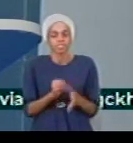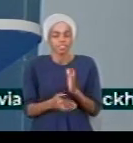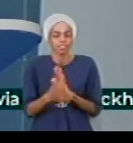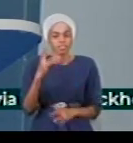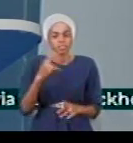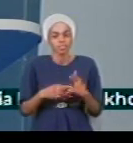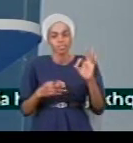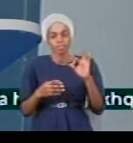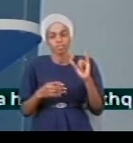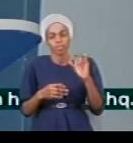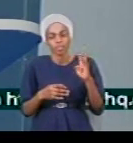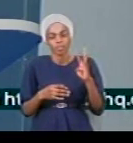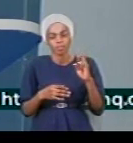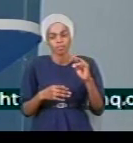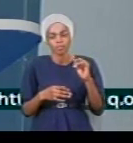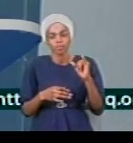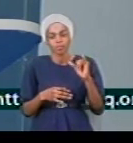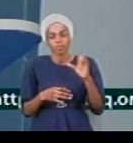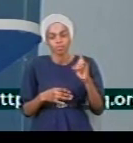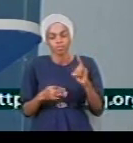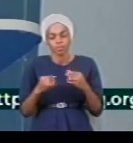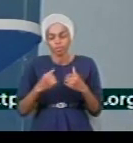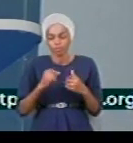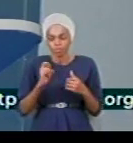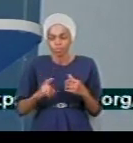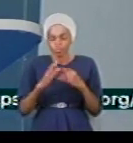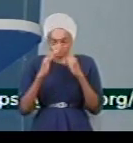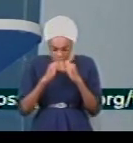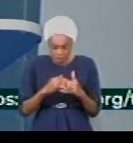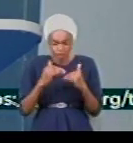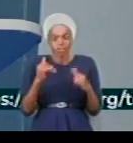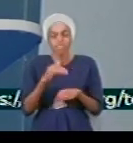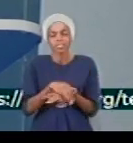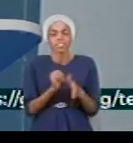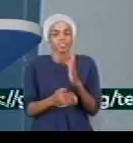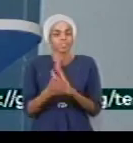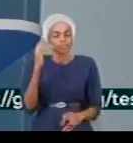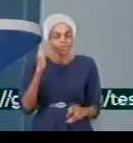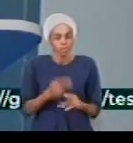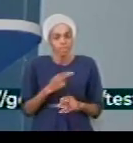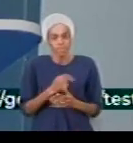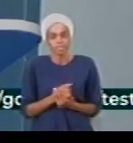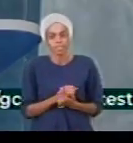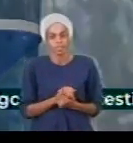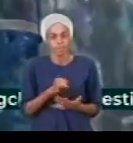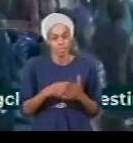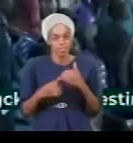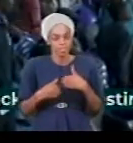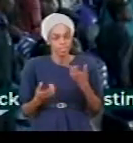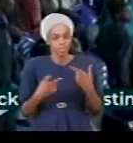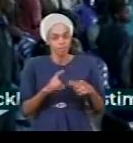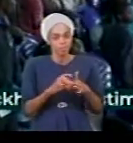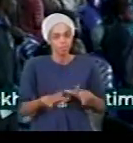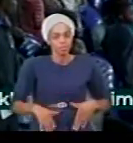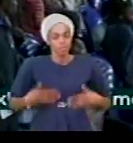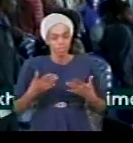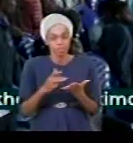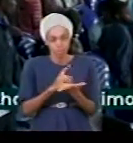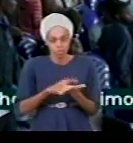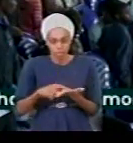see your hand over there it's happening over there is something over there perfect healing